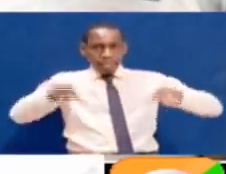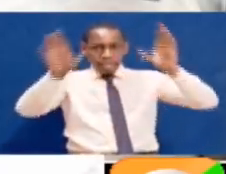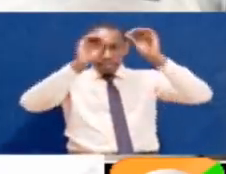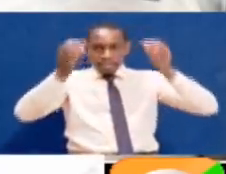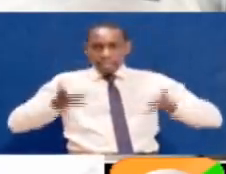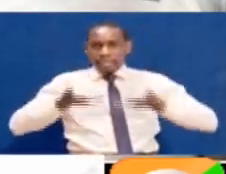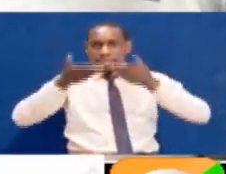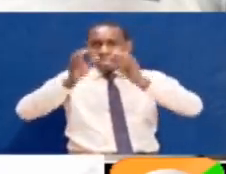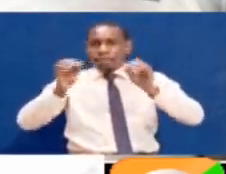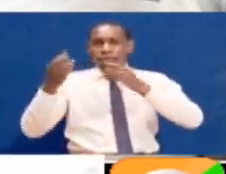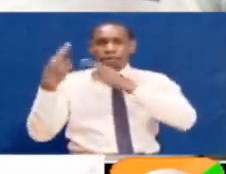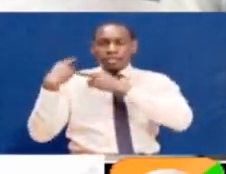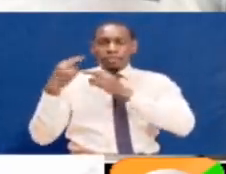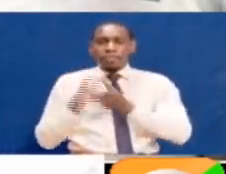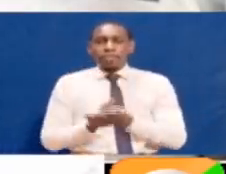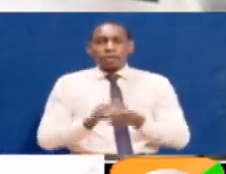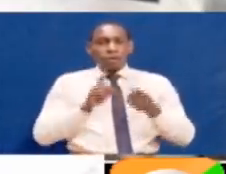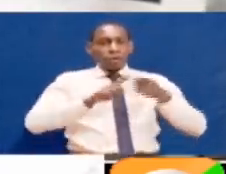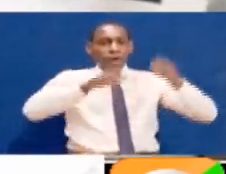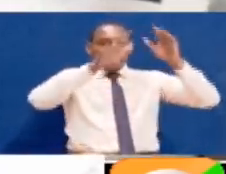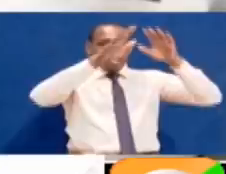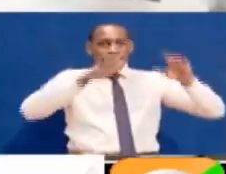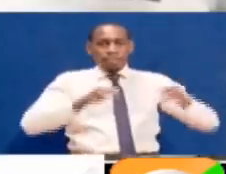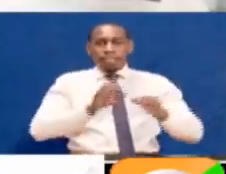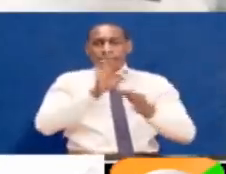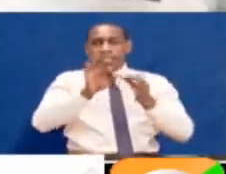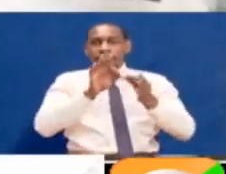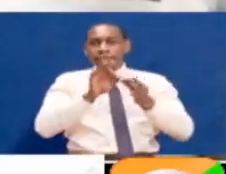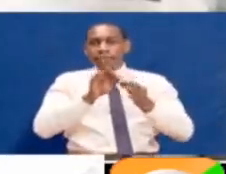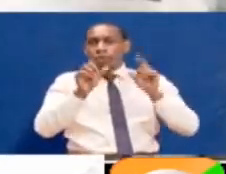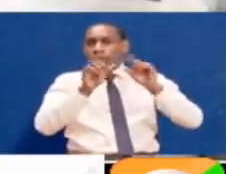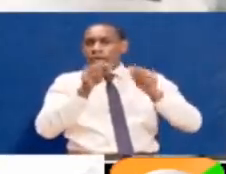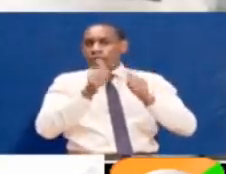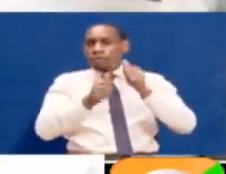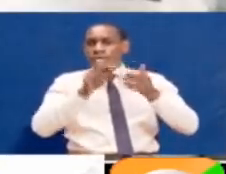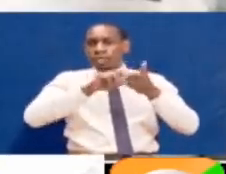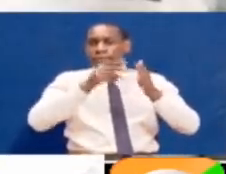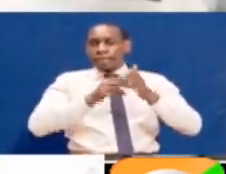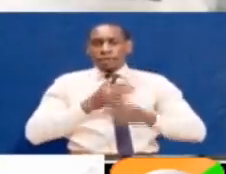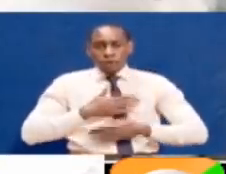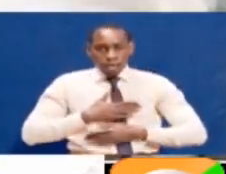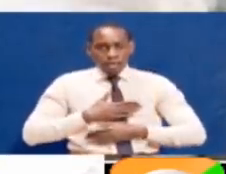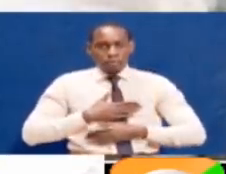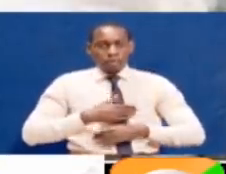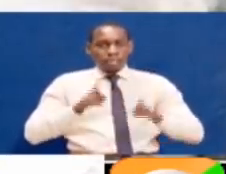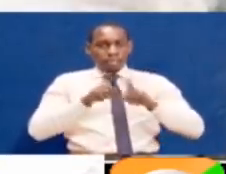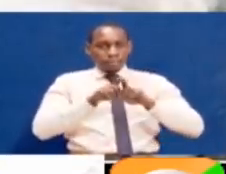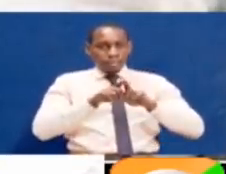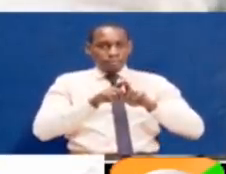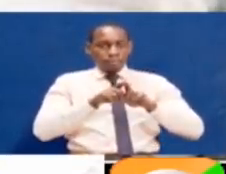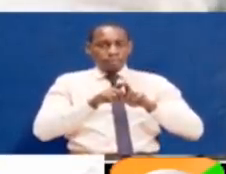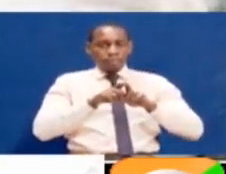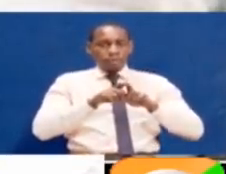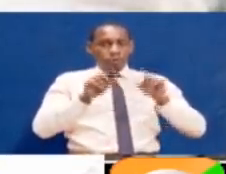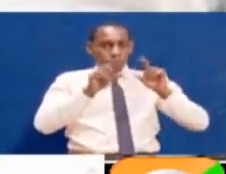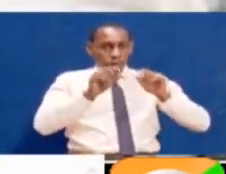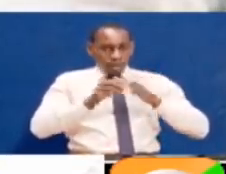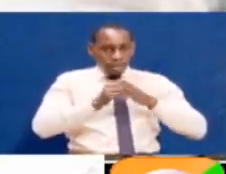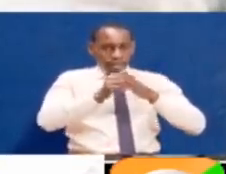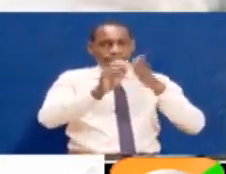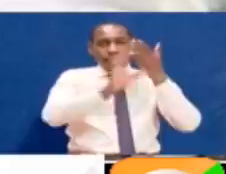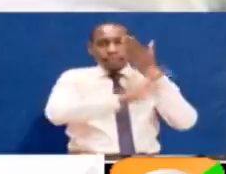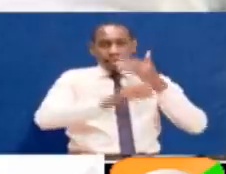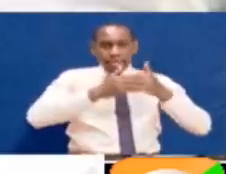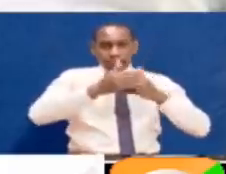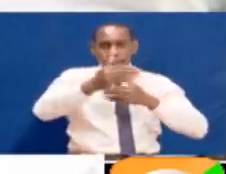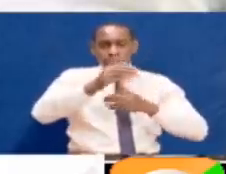not delivered a mandate, I know you've talked about devolution, but what specifically were you referring to, Honorable Murkomen? This is in line with taking the country forward.